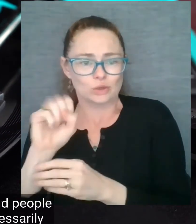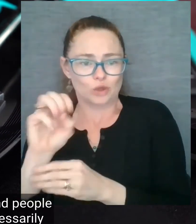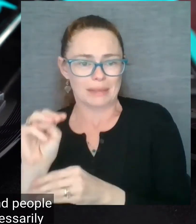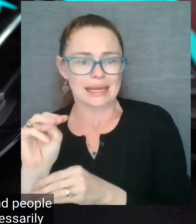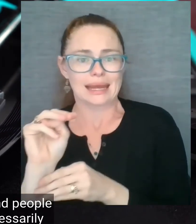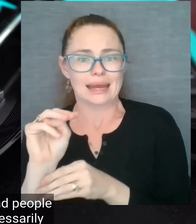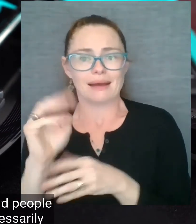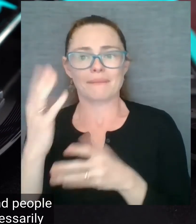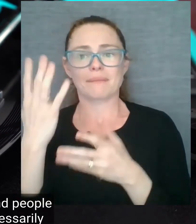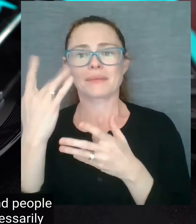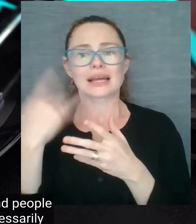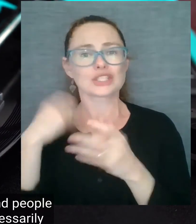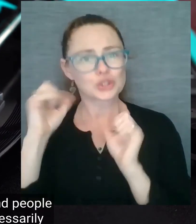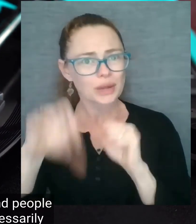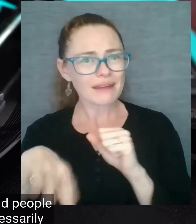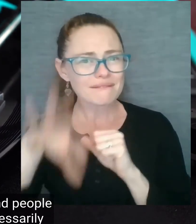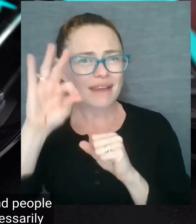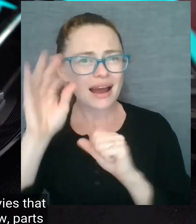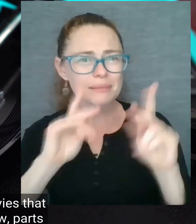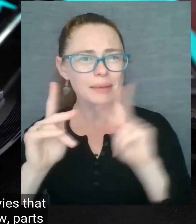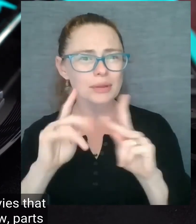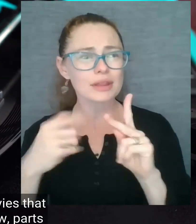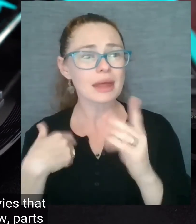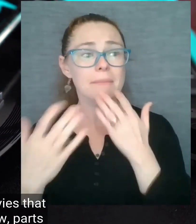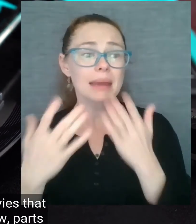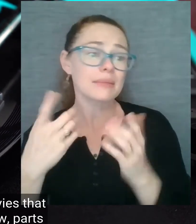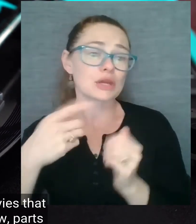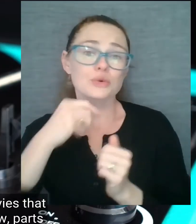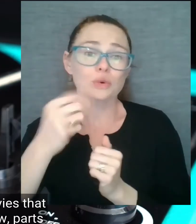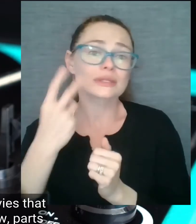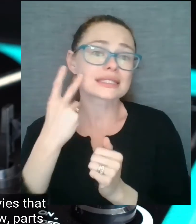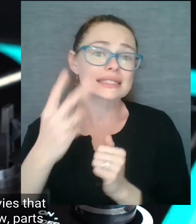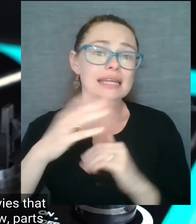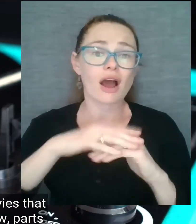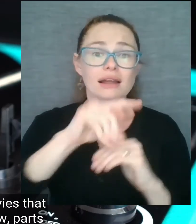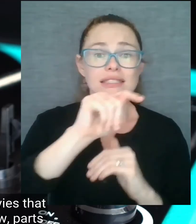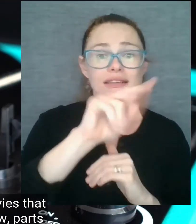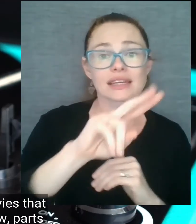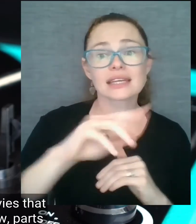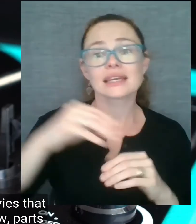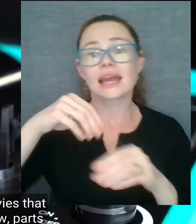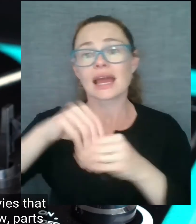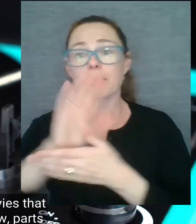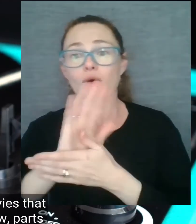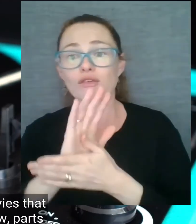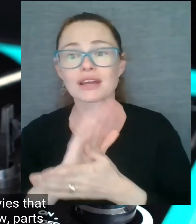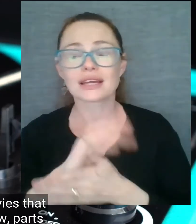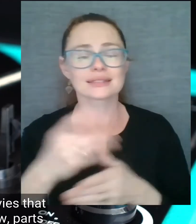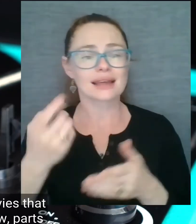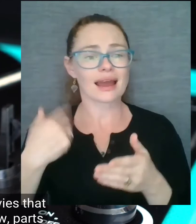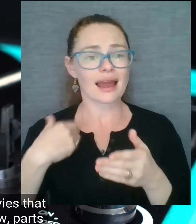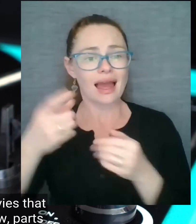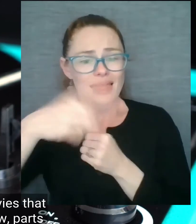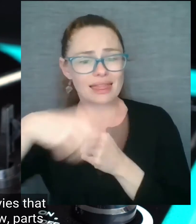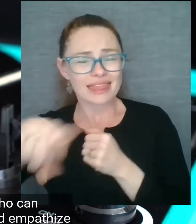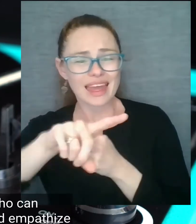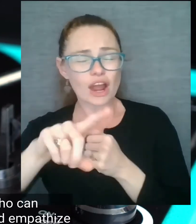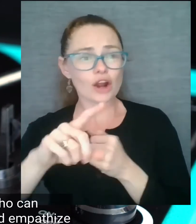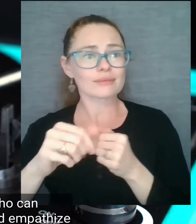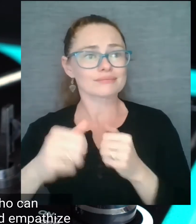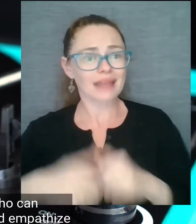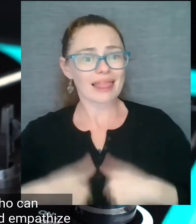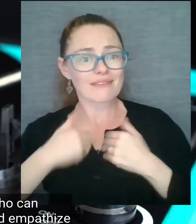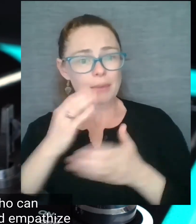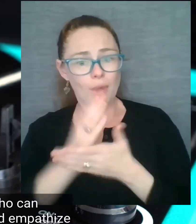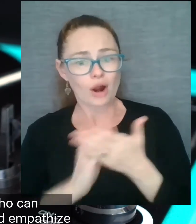can find people who you don't necessarily see in TV or in movies that are living, you know, parts